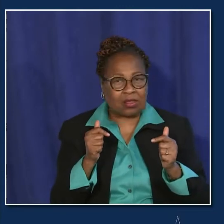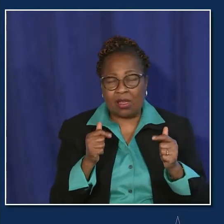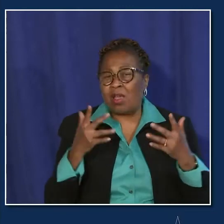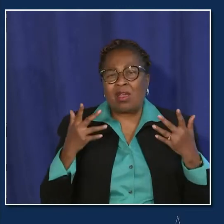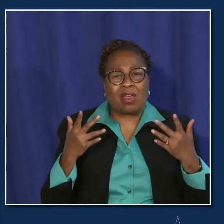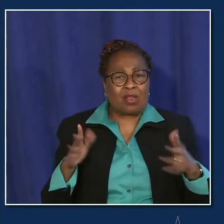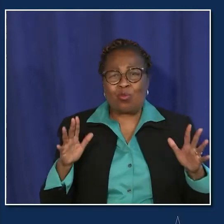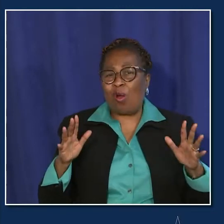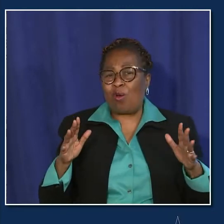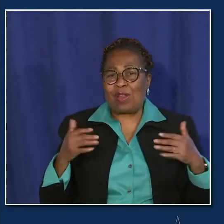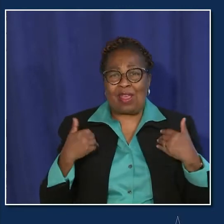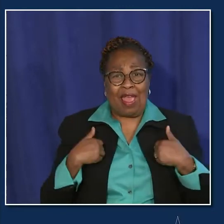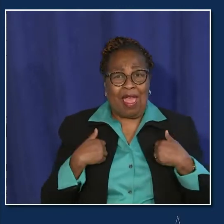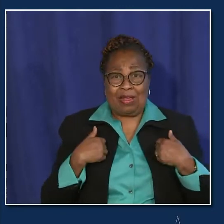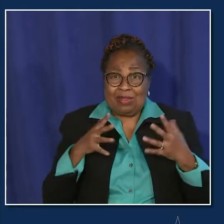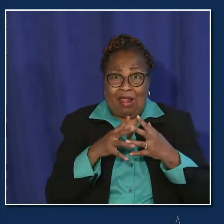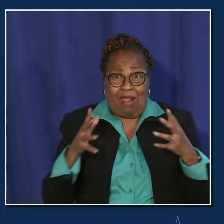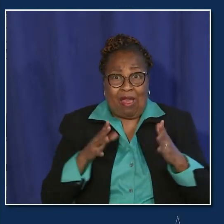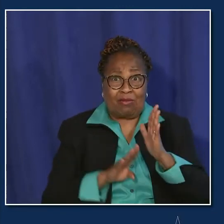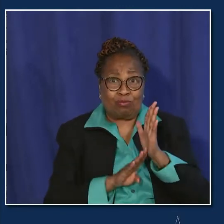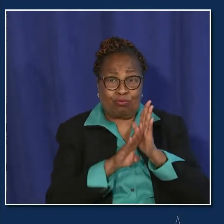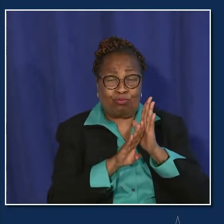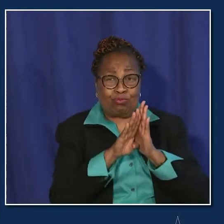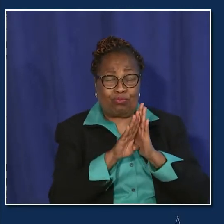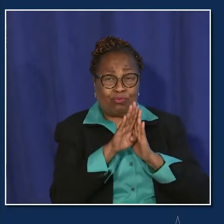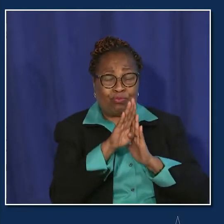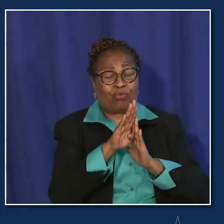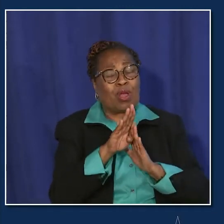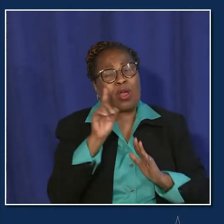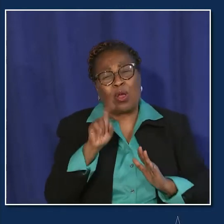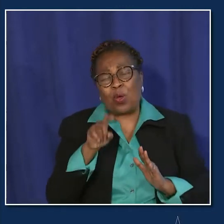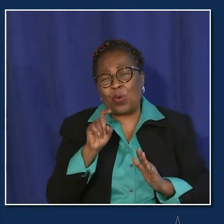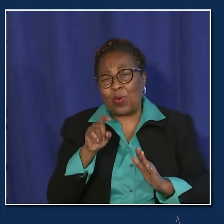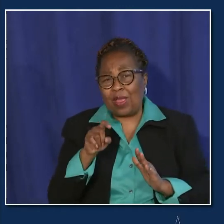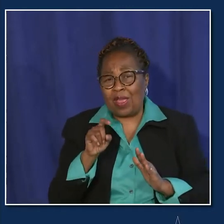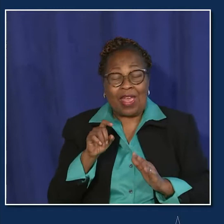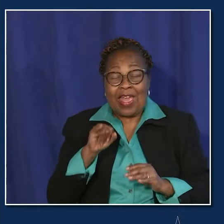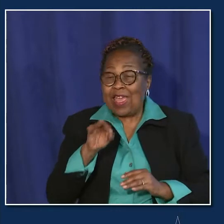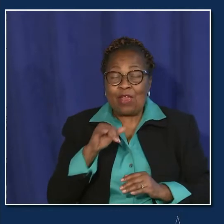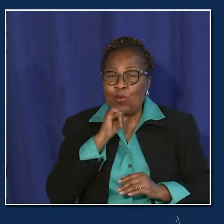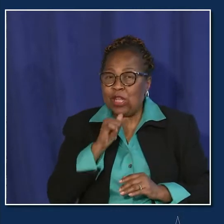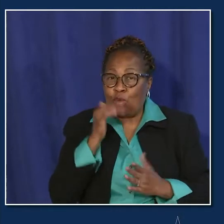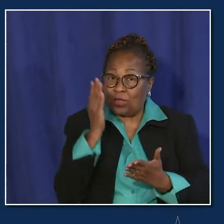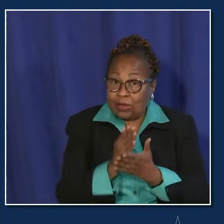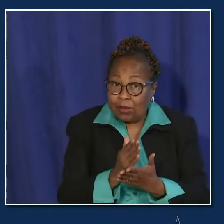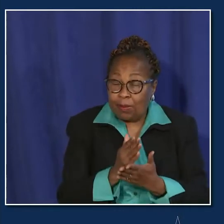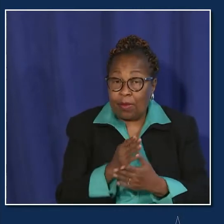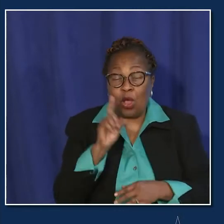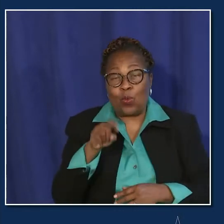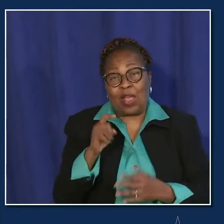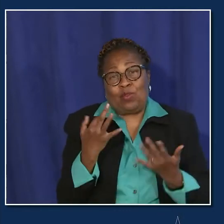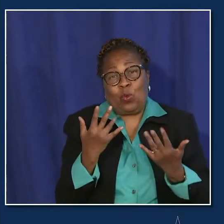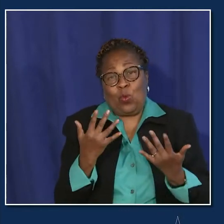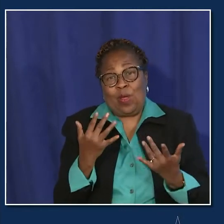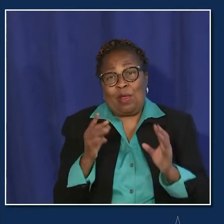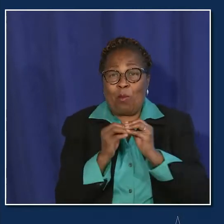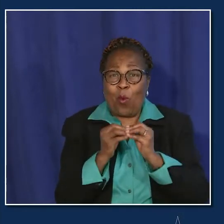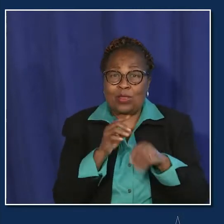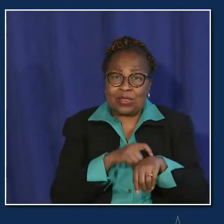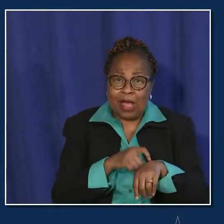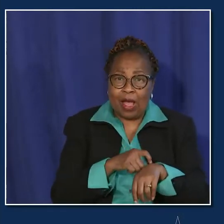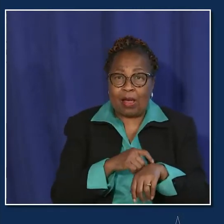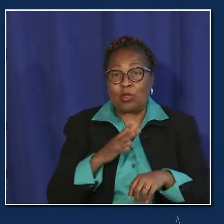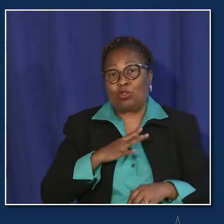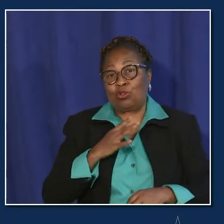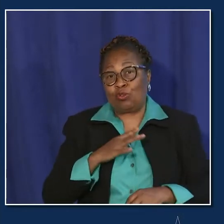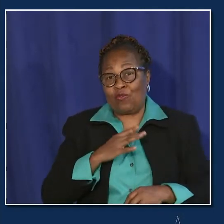has incredible momentum. We have to wait. If we don't stall this, we'll have to wait that much longer to be able to formally